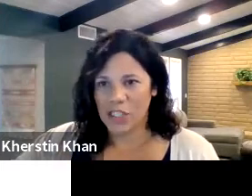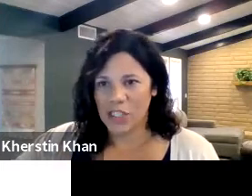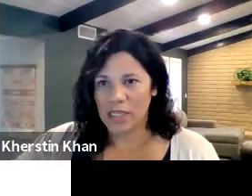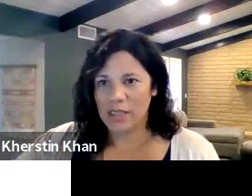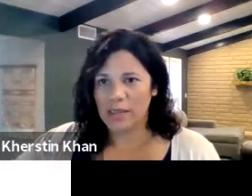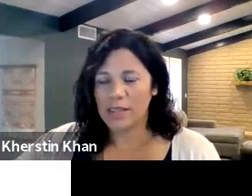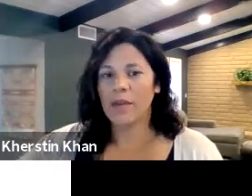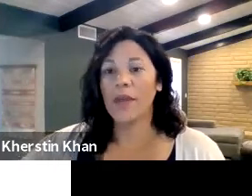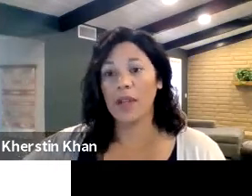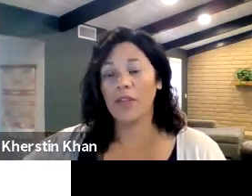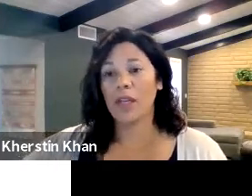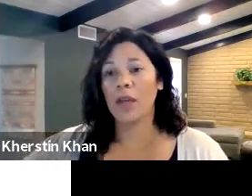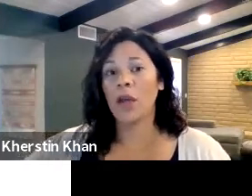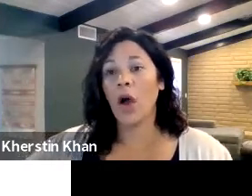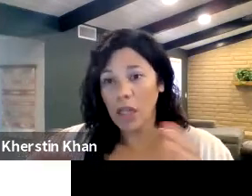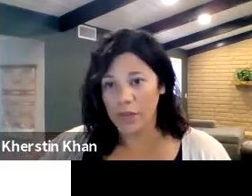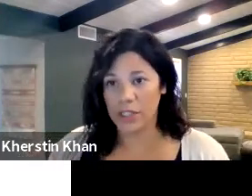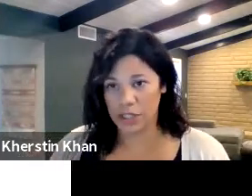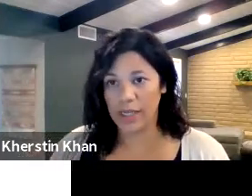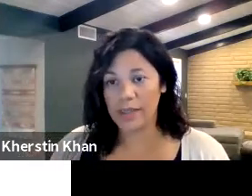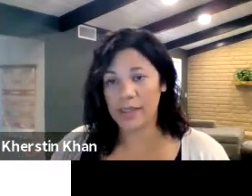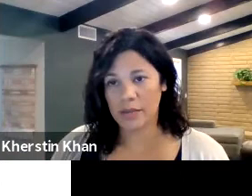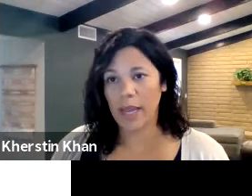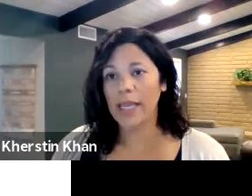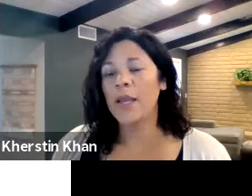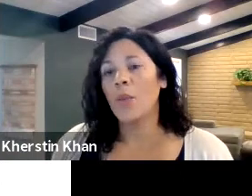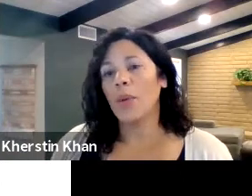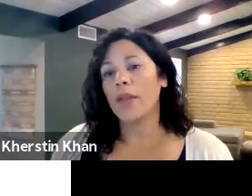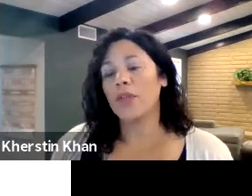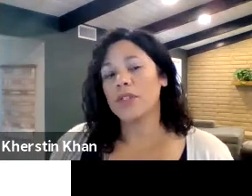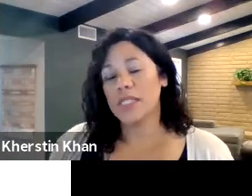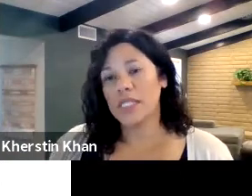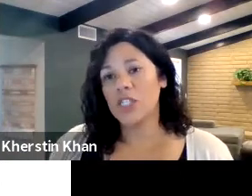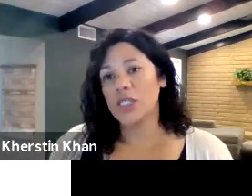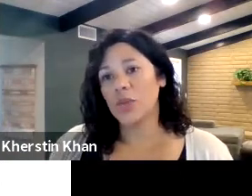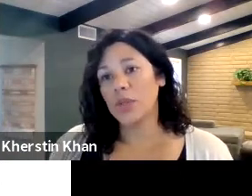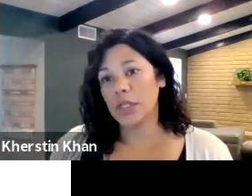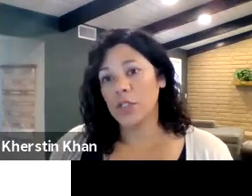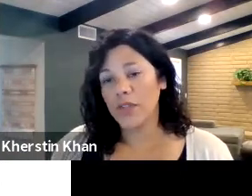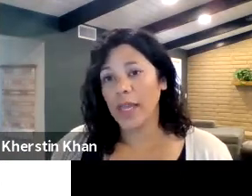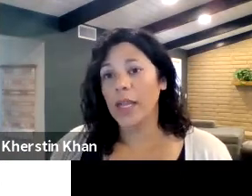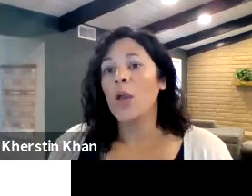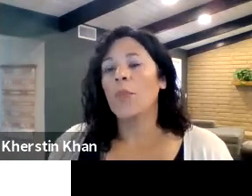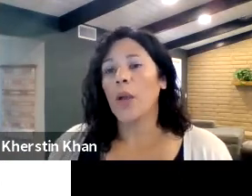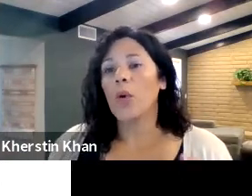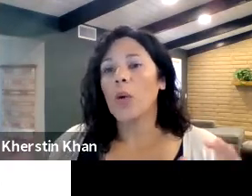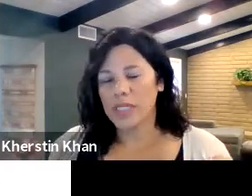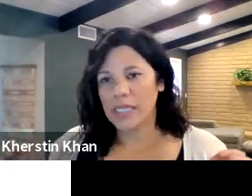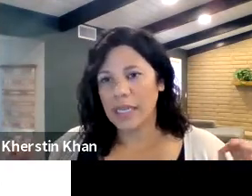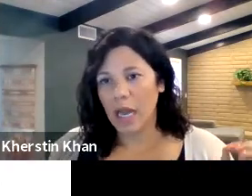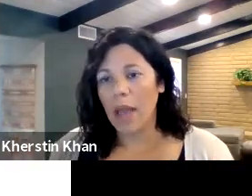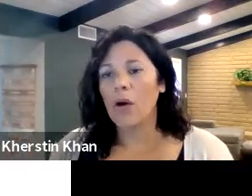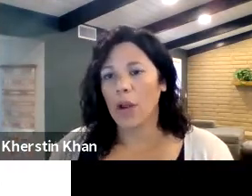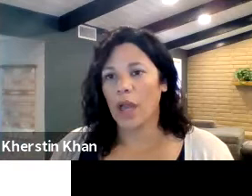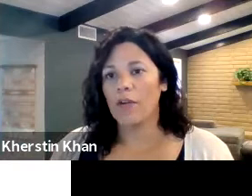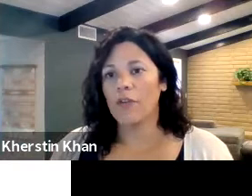making decisions that benefit all of our students, right? But those decisions are really driven by what we're